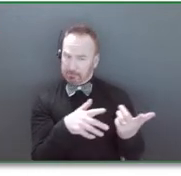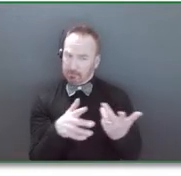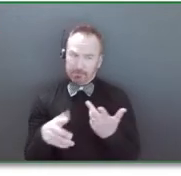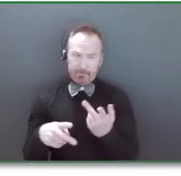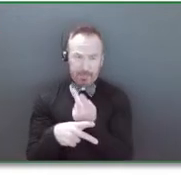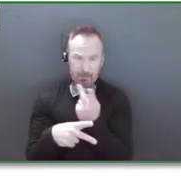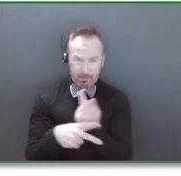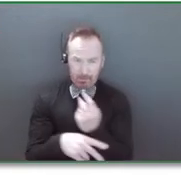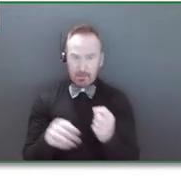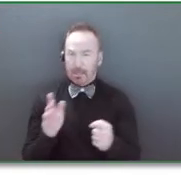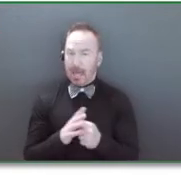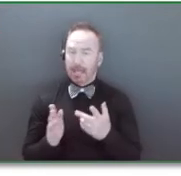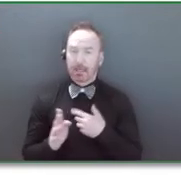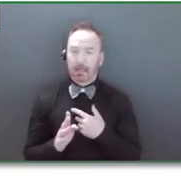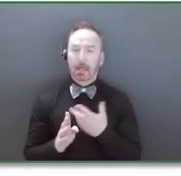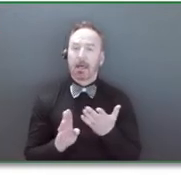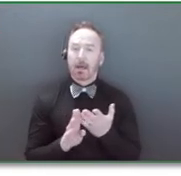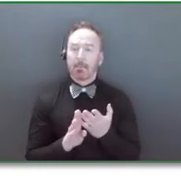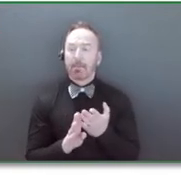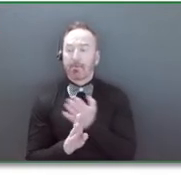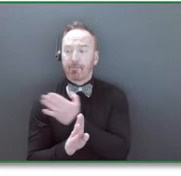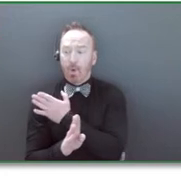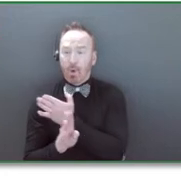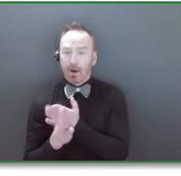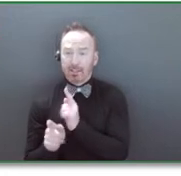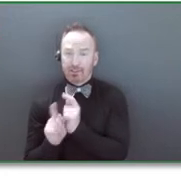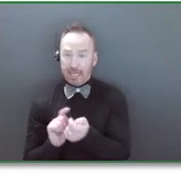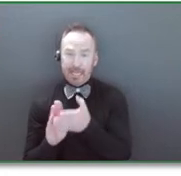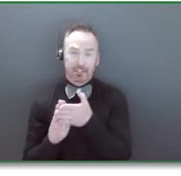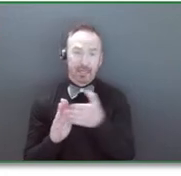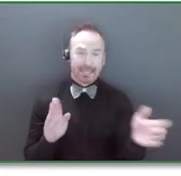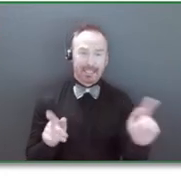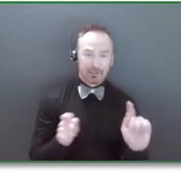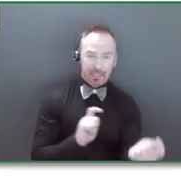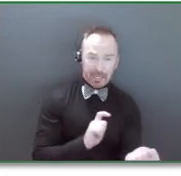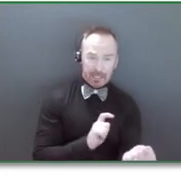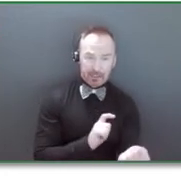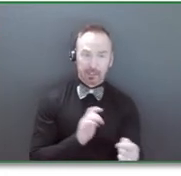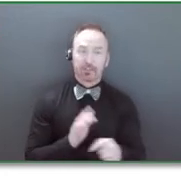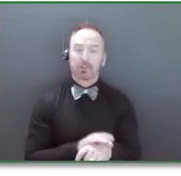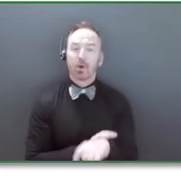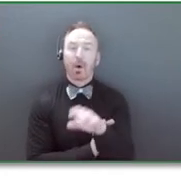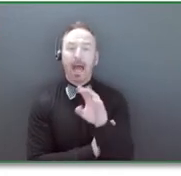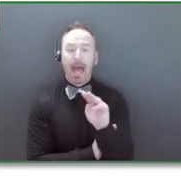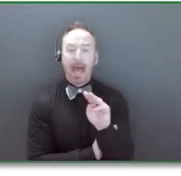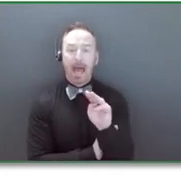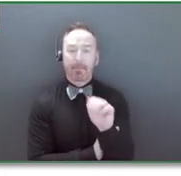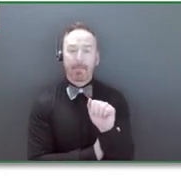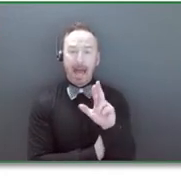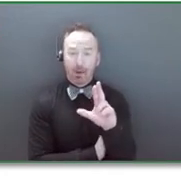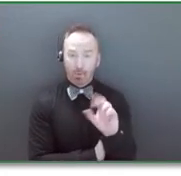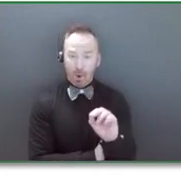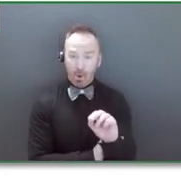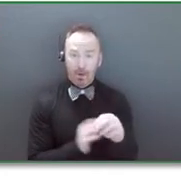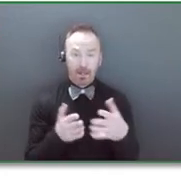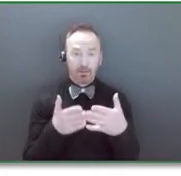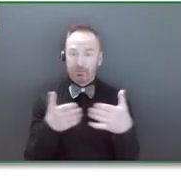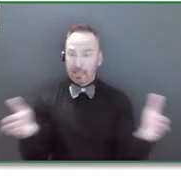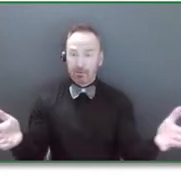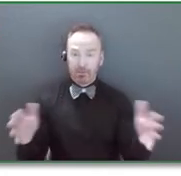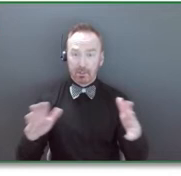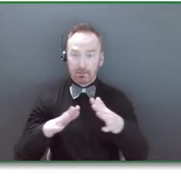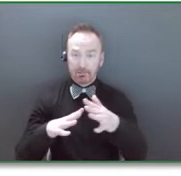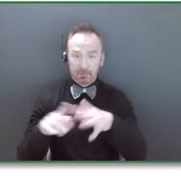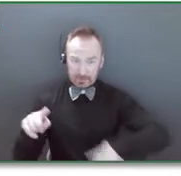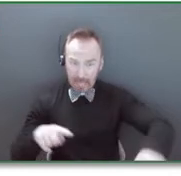has already occurred that may leverage more change. So at the macro level, you've got the society as a whole, the political economy, the social,